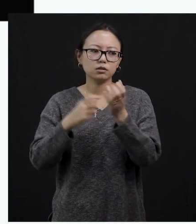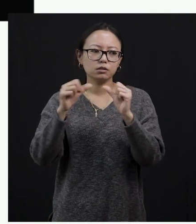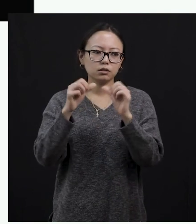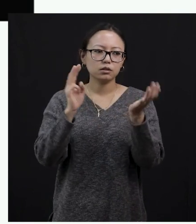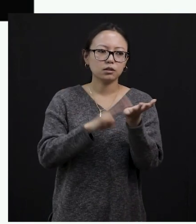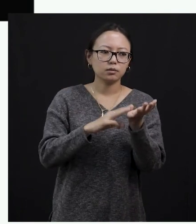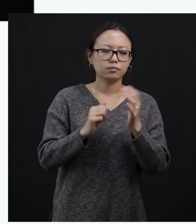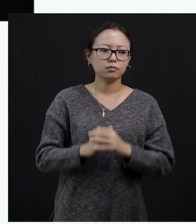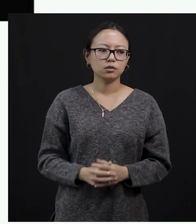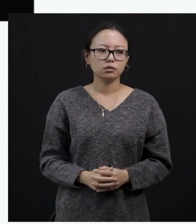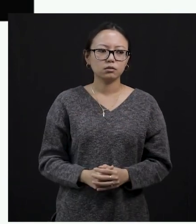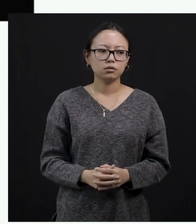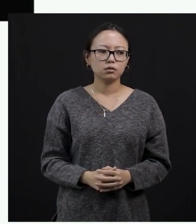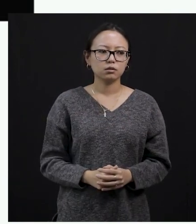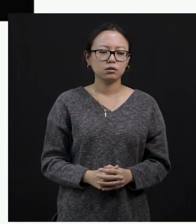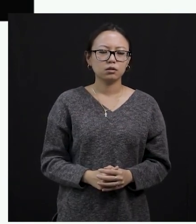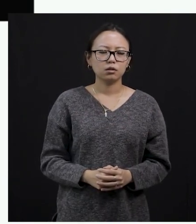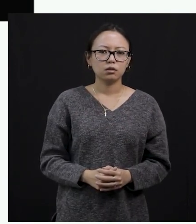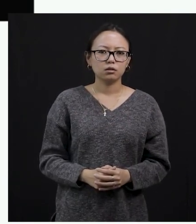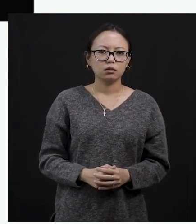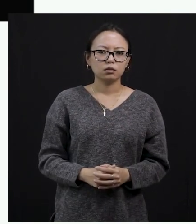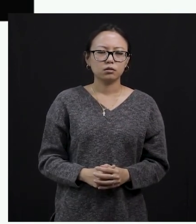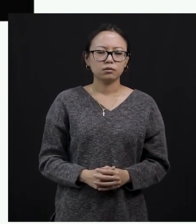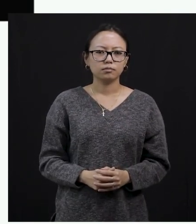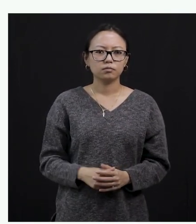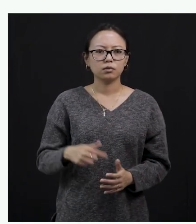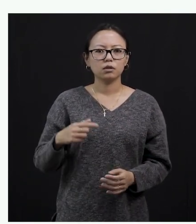B, television. Okay, I hope you have learned from